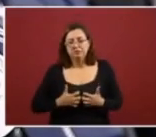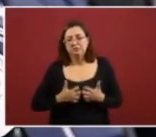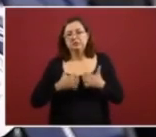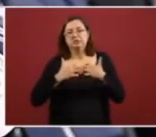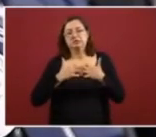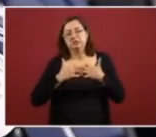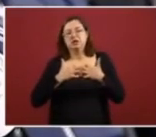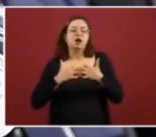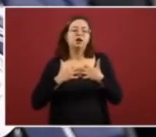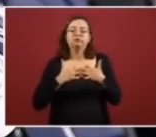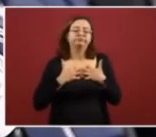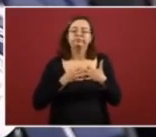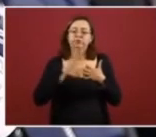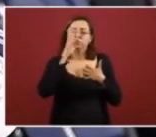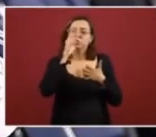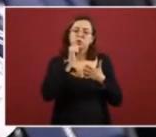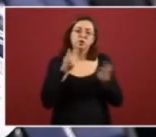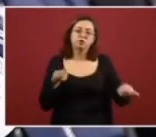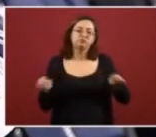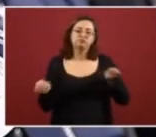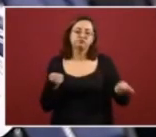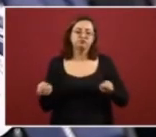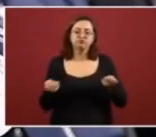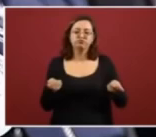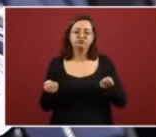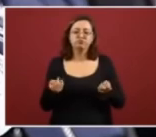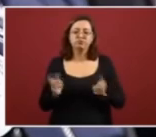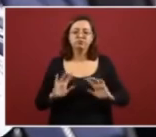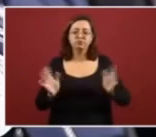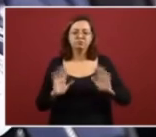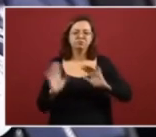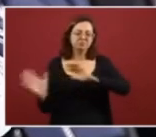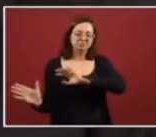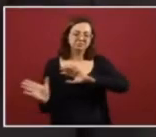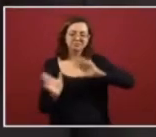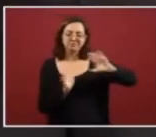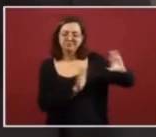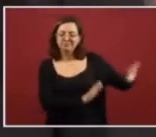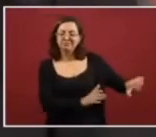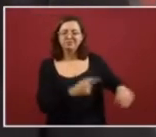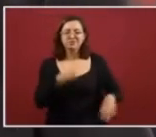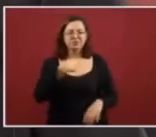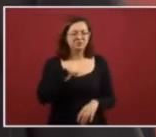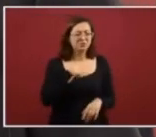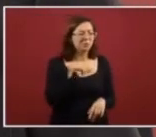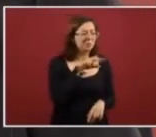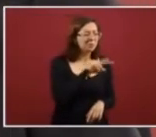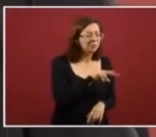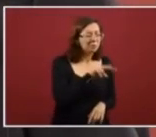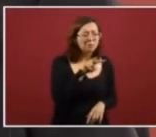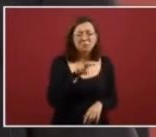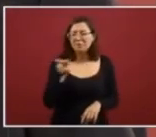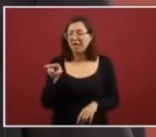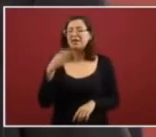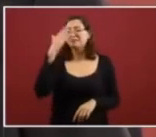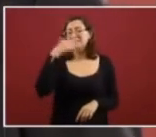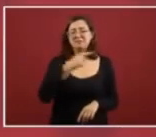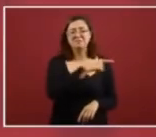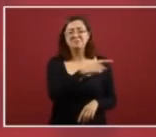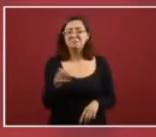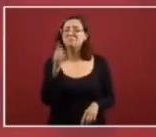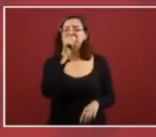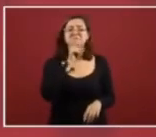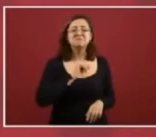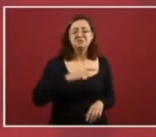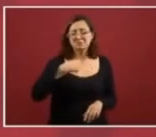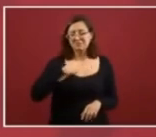podría yo I hacer nada. Be able to do anything. Pero como tengo mi conciencia tranquila, but since I have my conscience y además, clean,